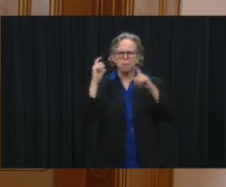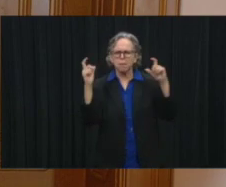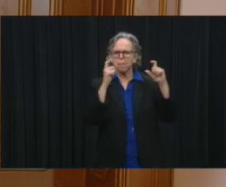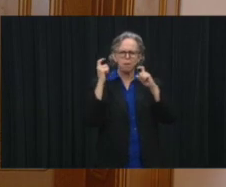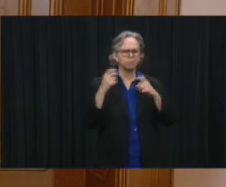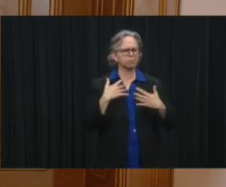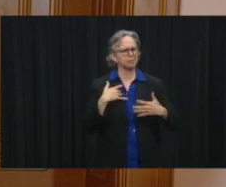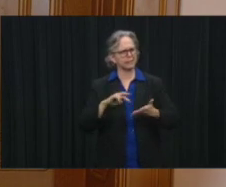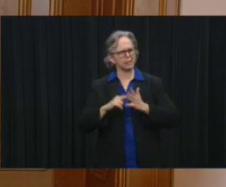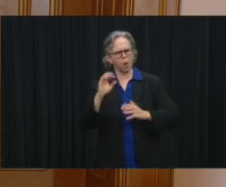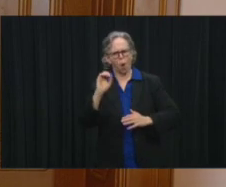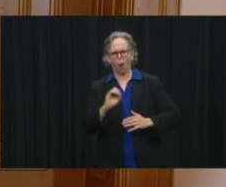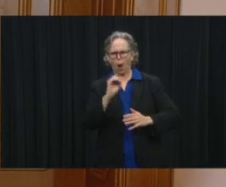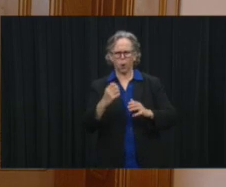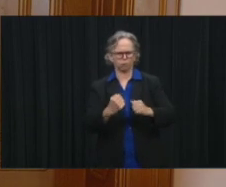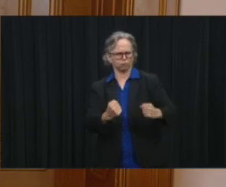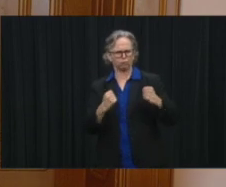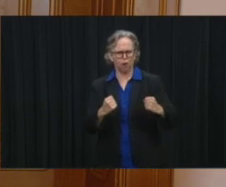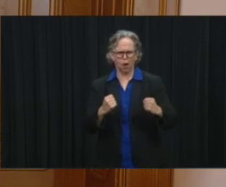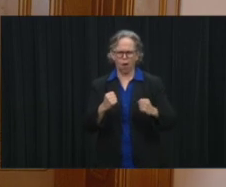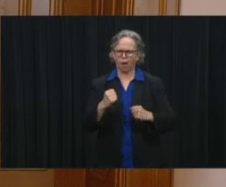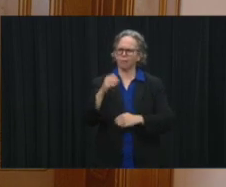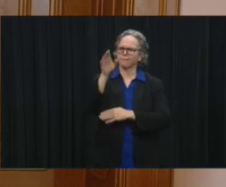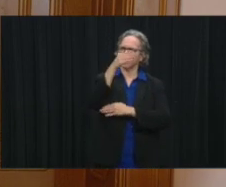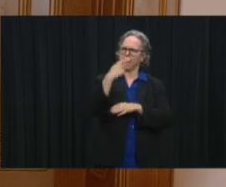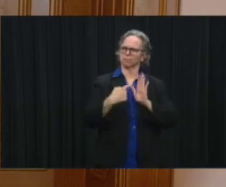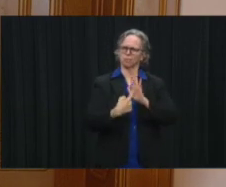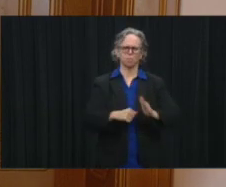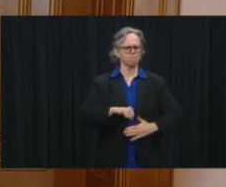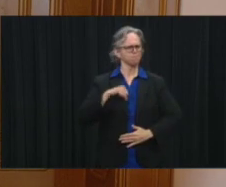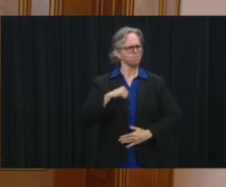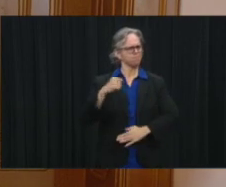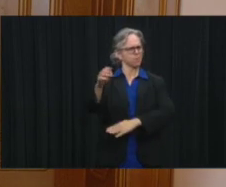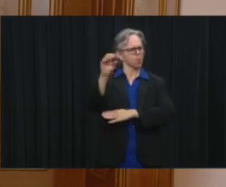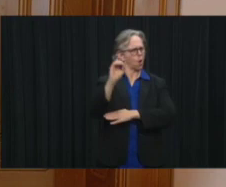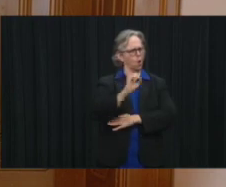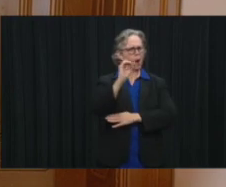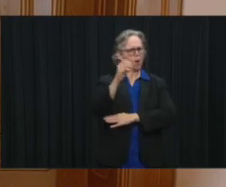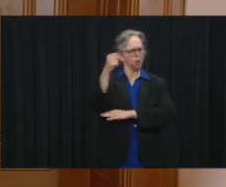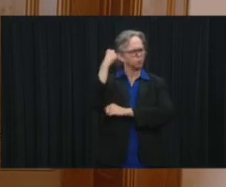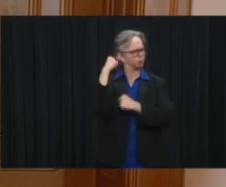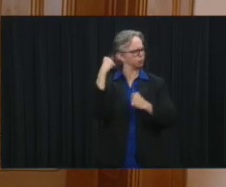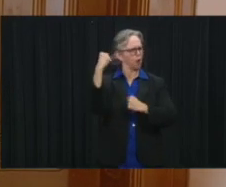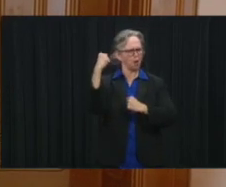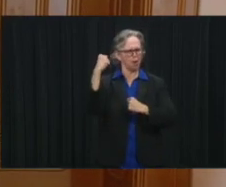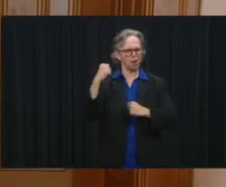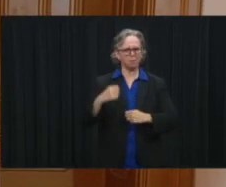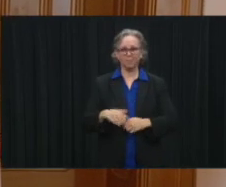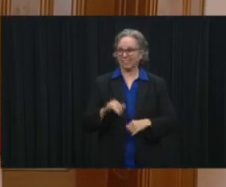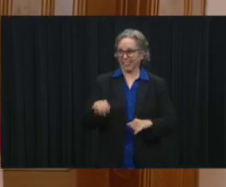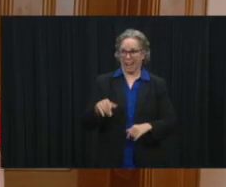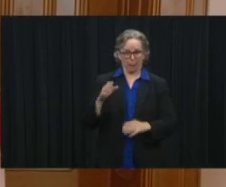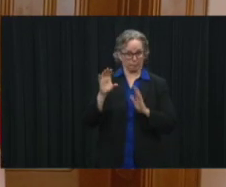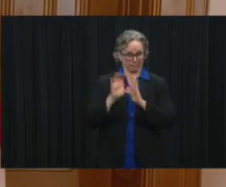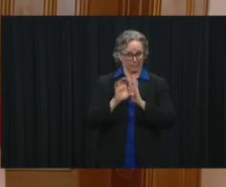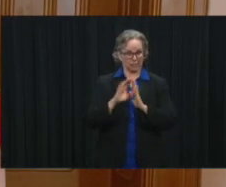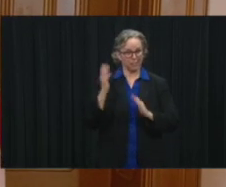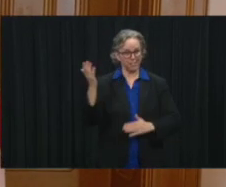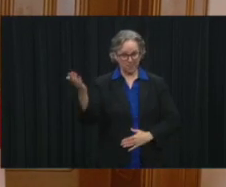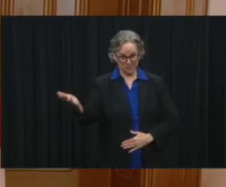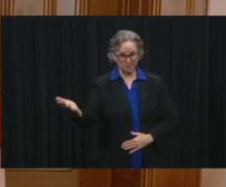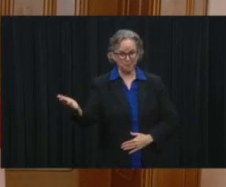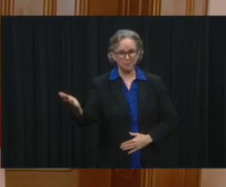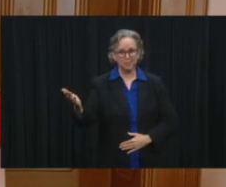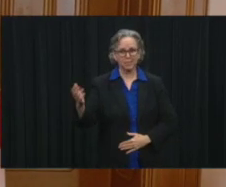the flag. It's great. This picture is from the Pro Football Hall of Fame in